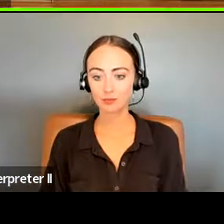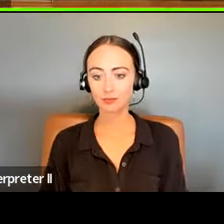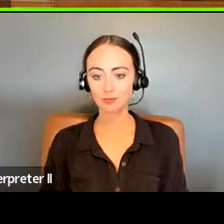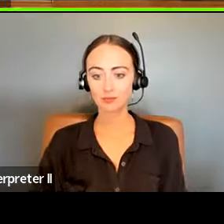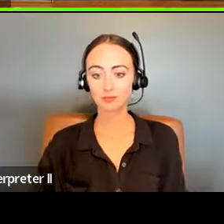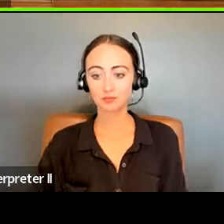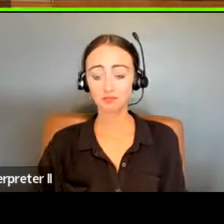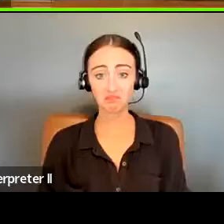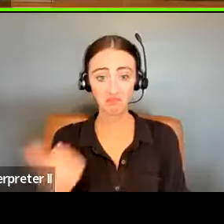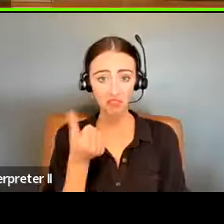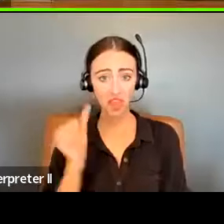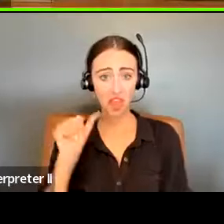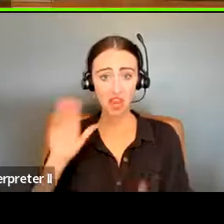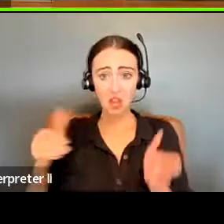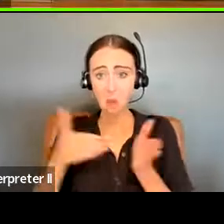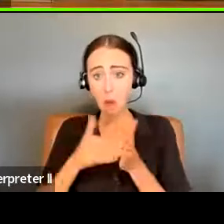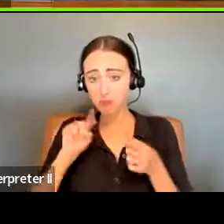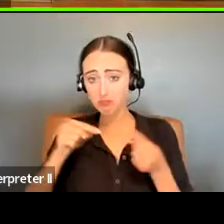Are there any opposed?